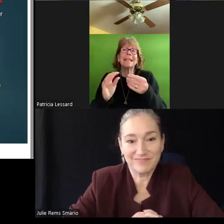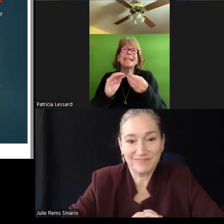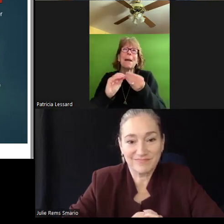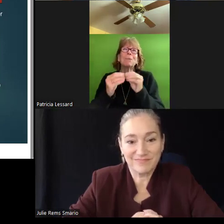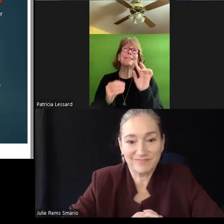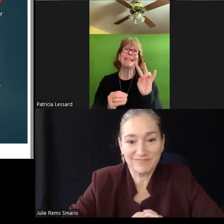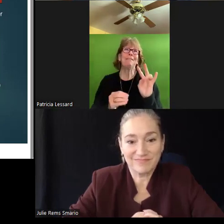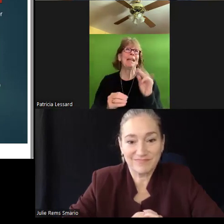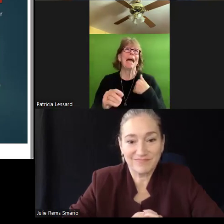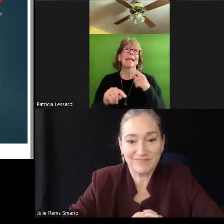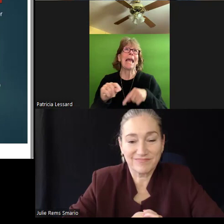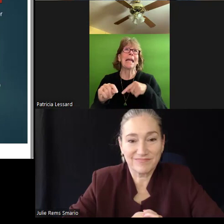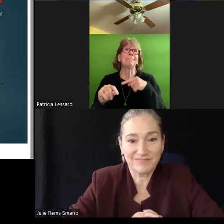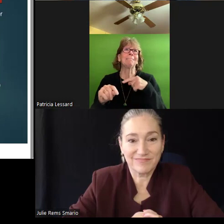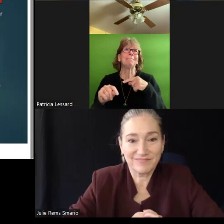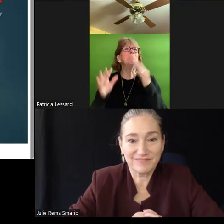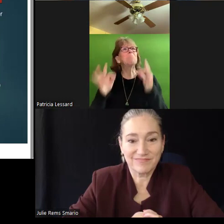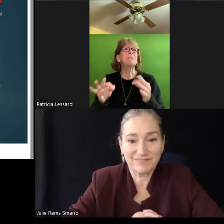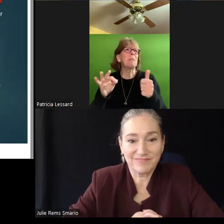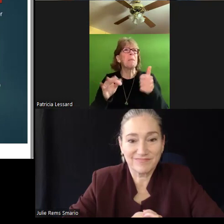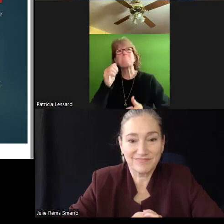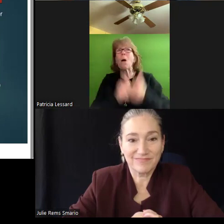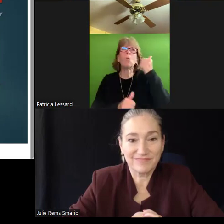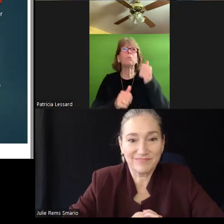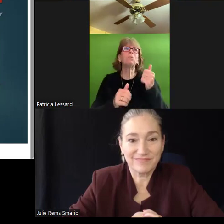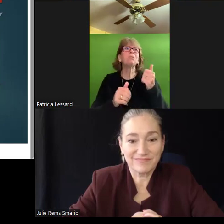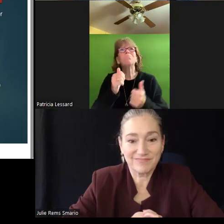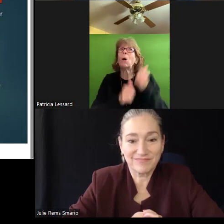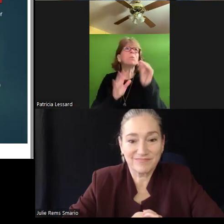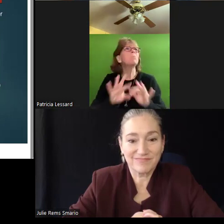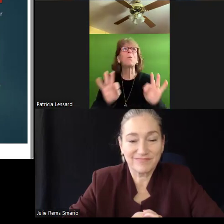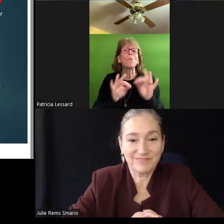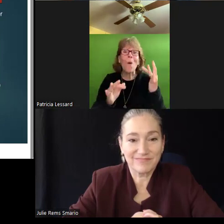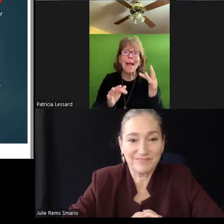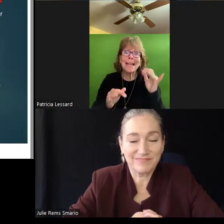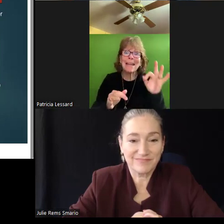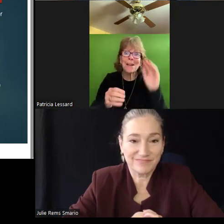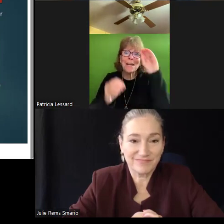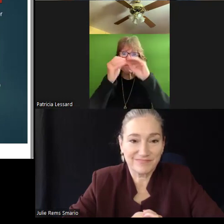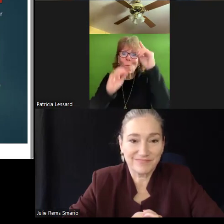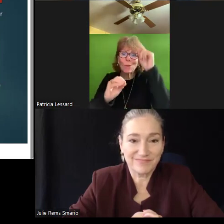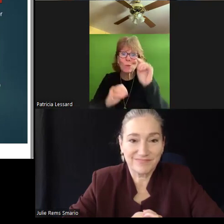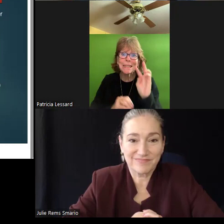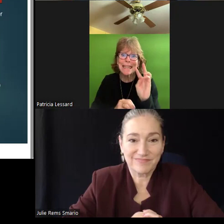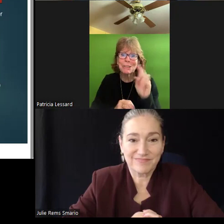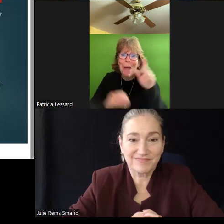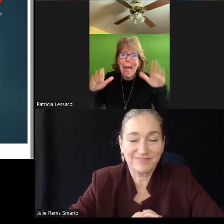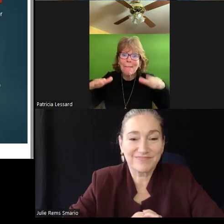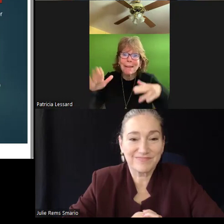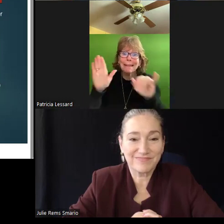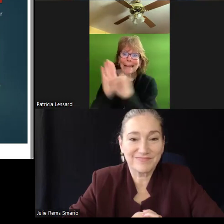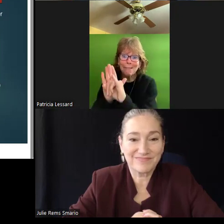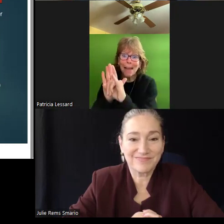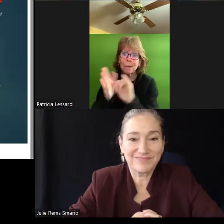most important because we need to identify kids. That's really the first step. And we broke it down into 6